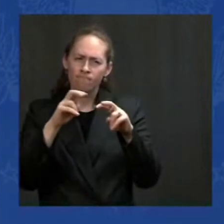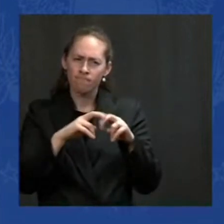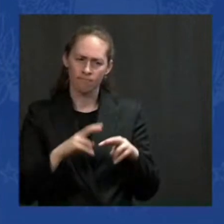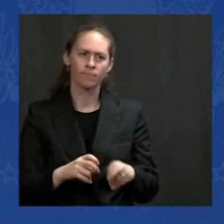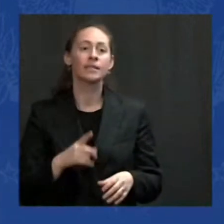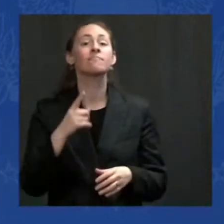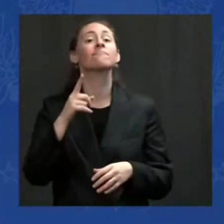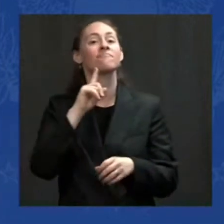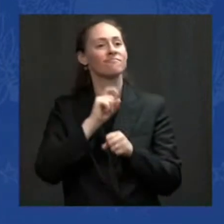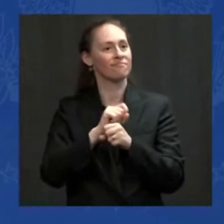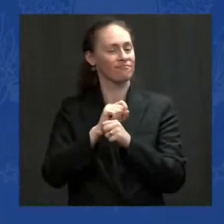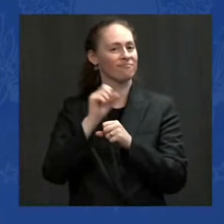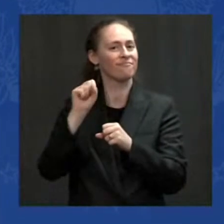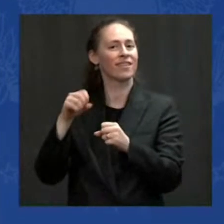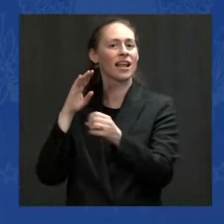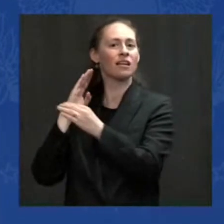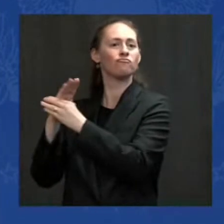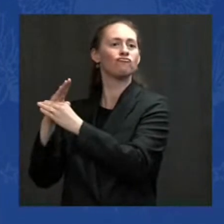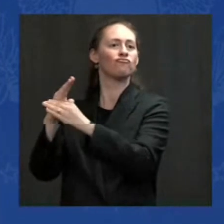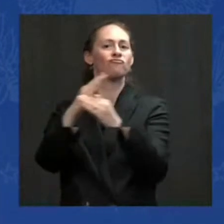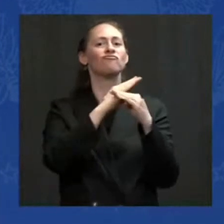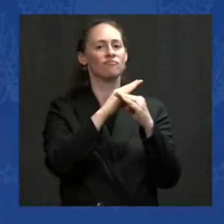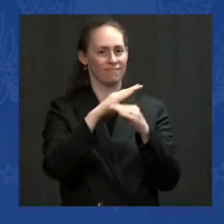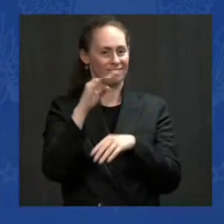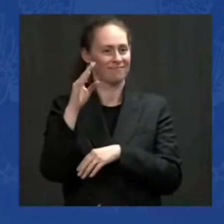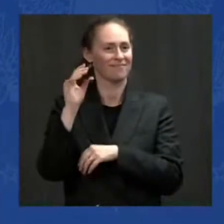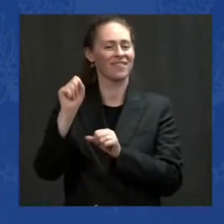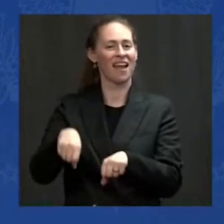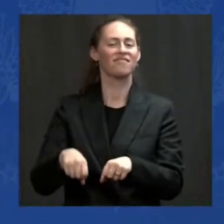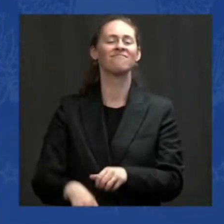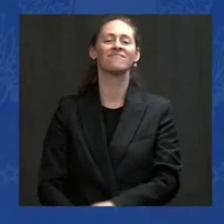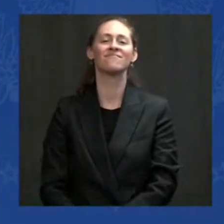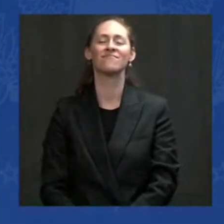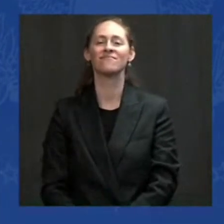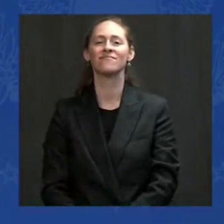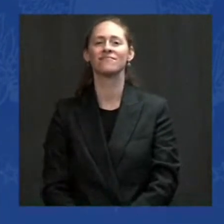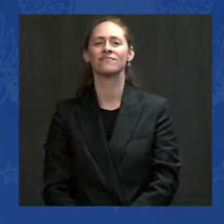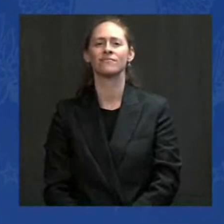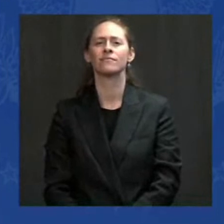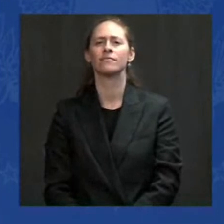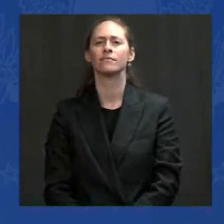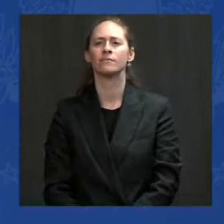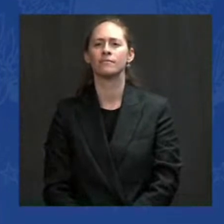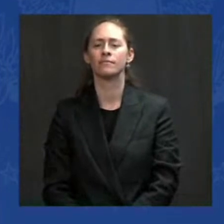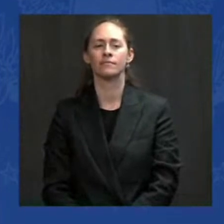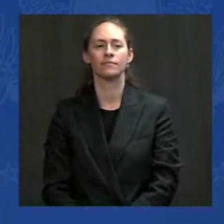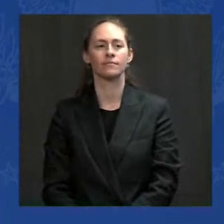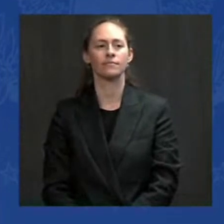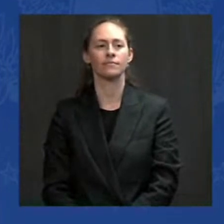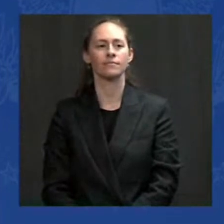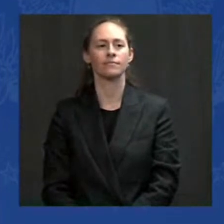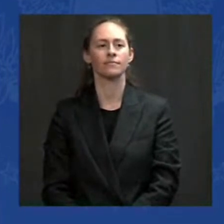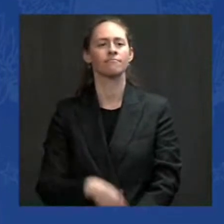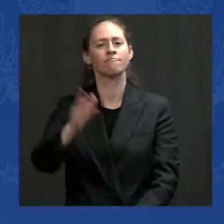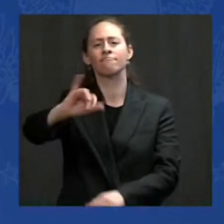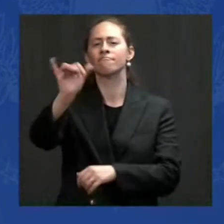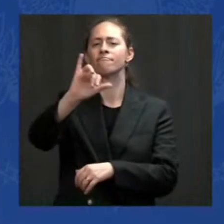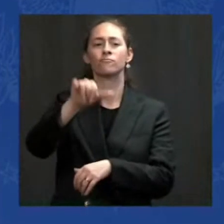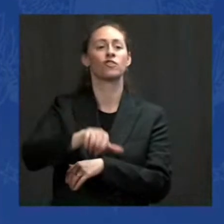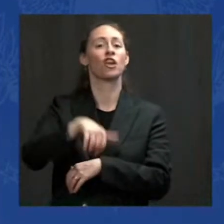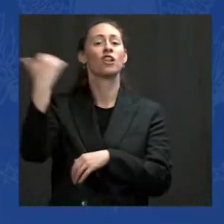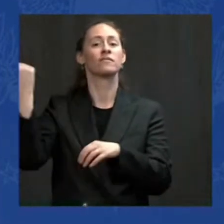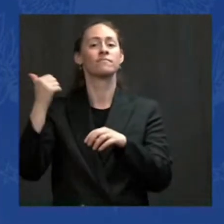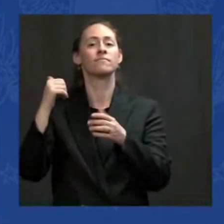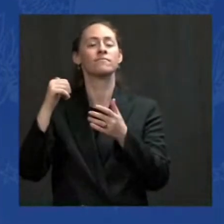really effectively quite well. Next slide. In a similar related paper, when you look at the durability of